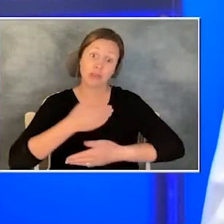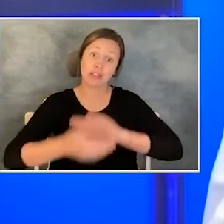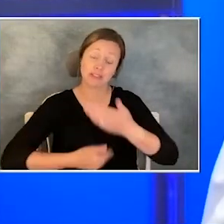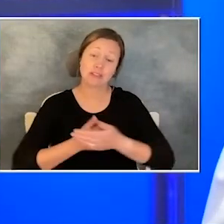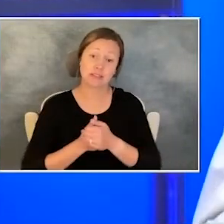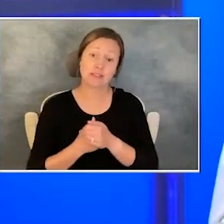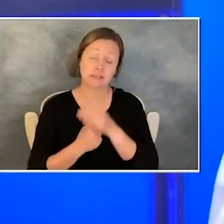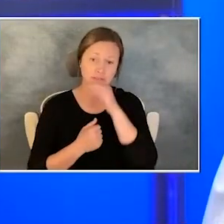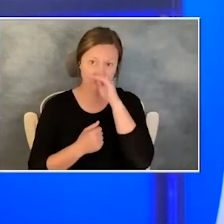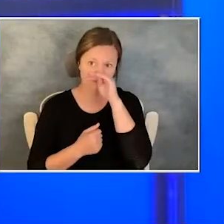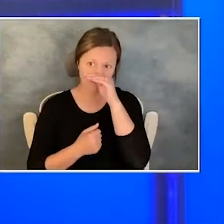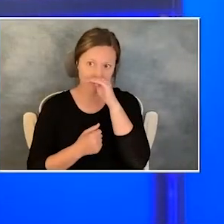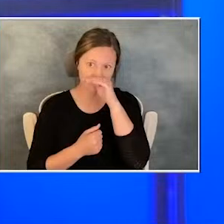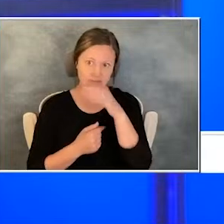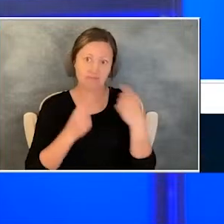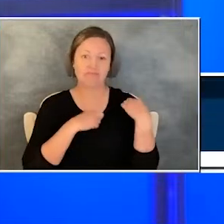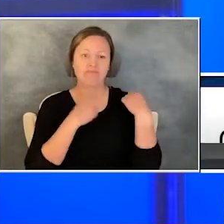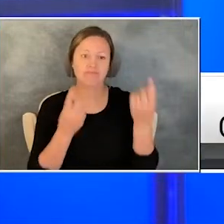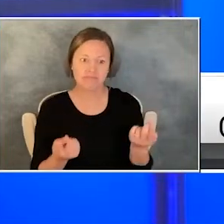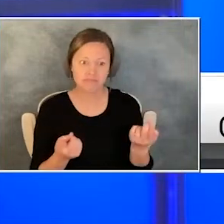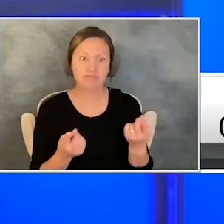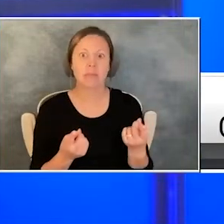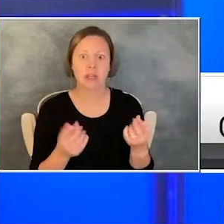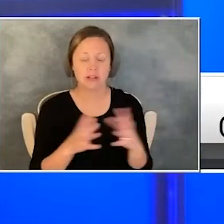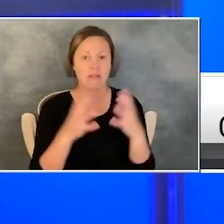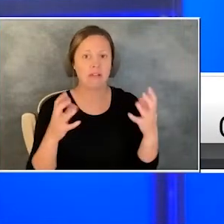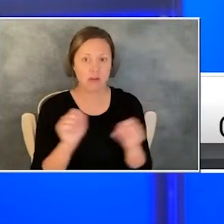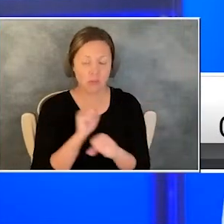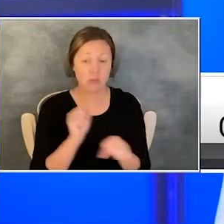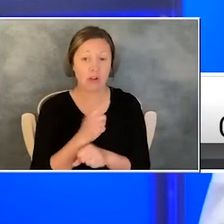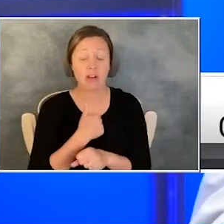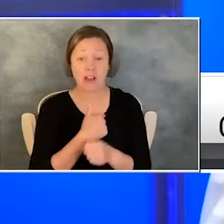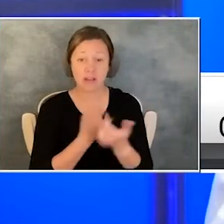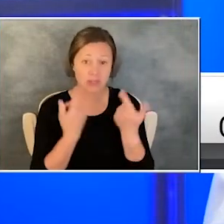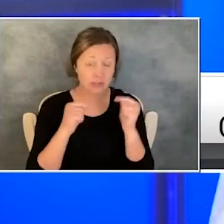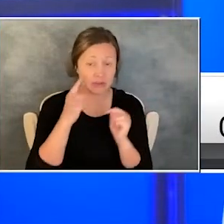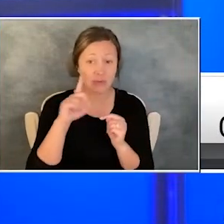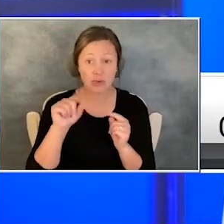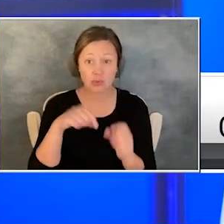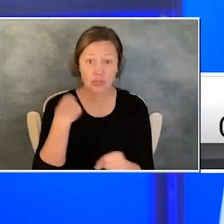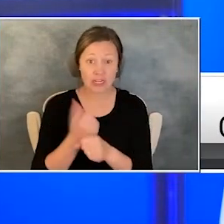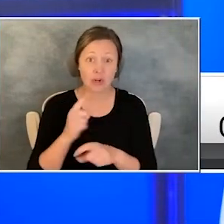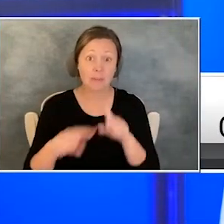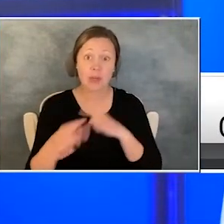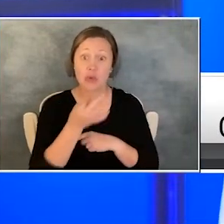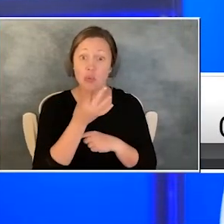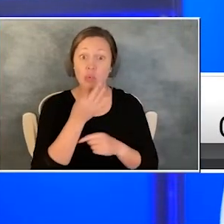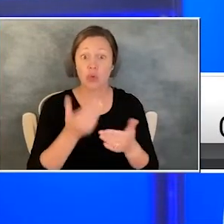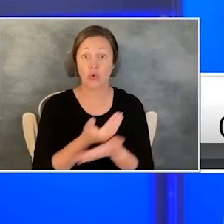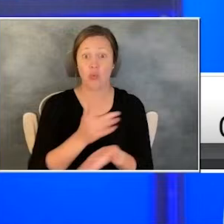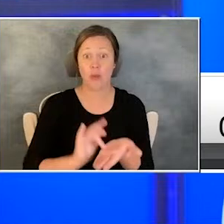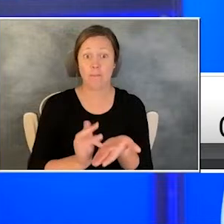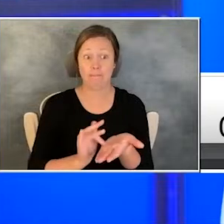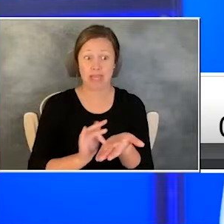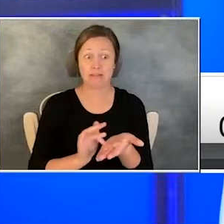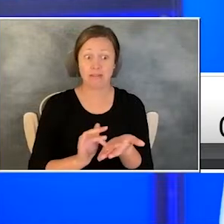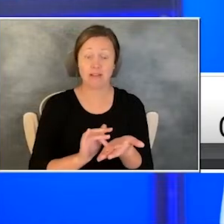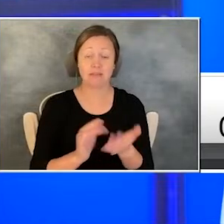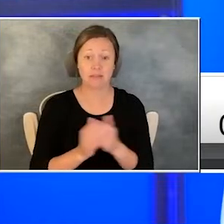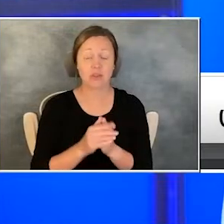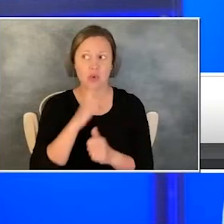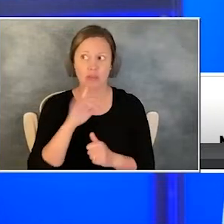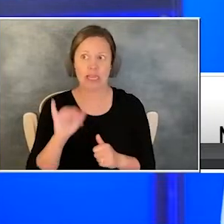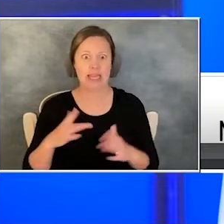a slow fight. I've been at it for 20 years, but we're on the verge of new drugs, which is a big deal.